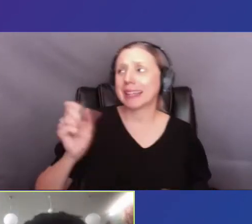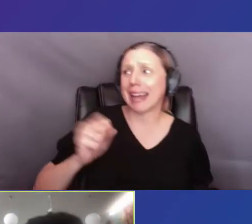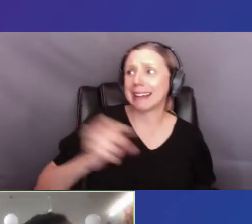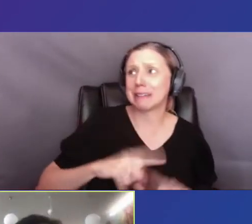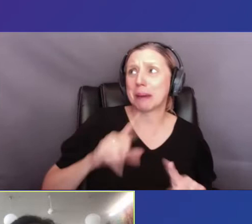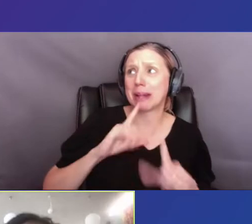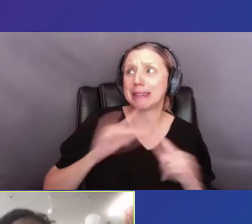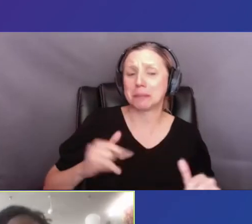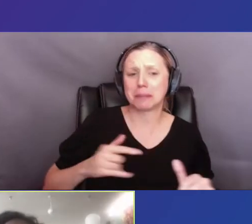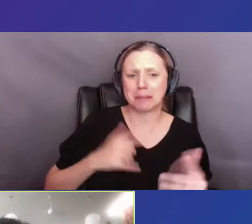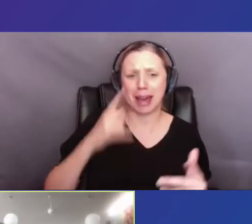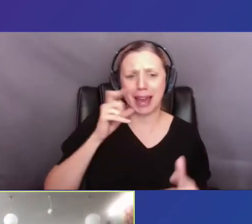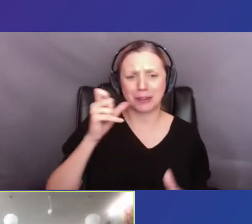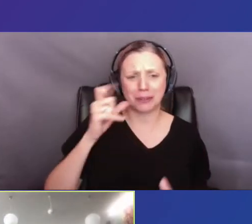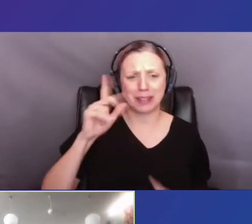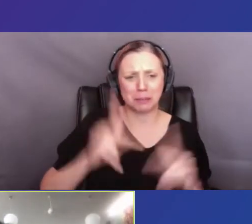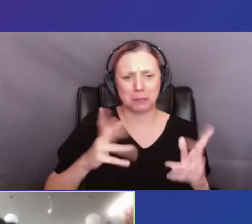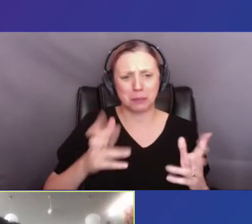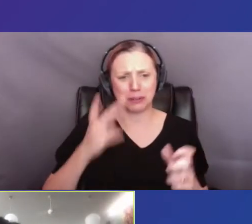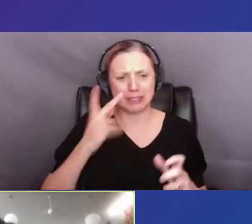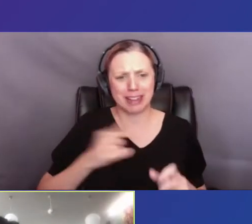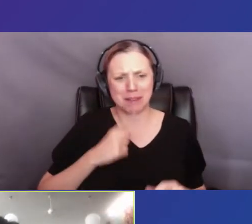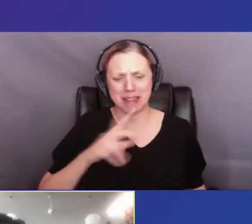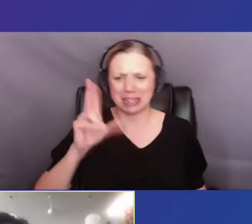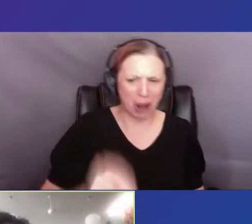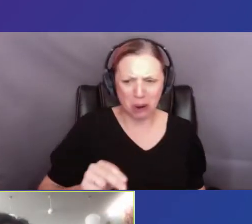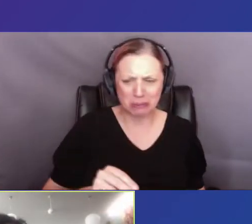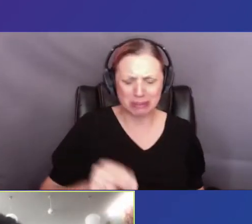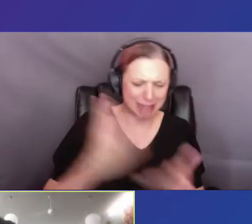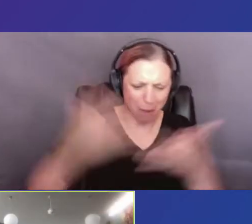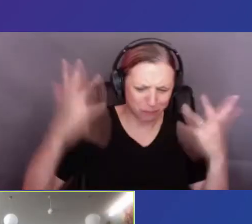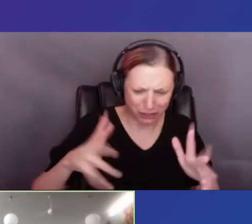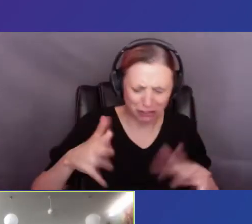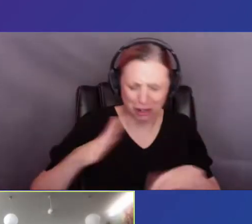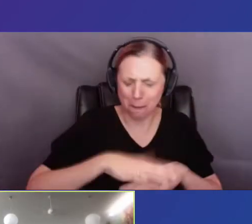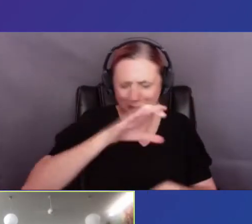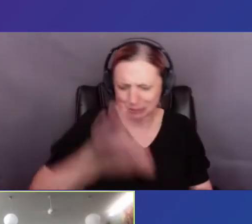think anyone's going to want to see that. I'm like, get it together. I'm on a Zoom.